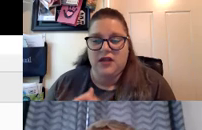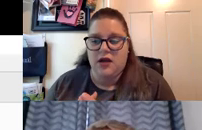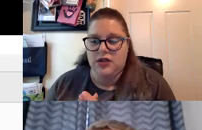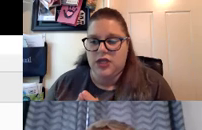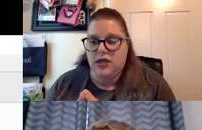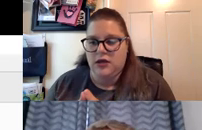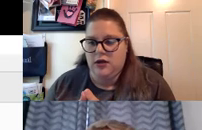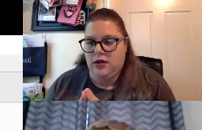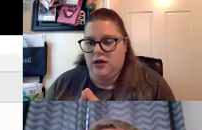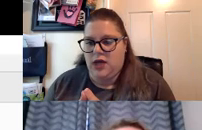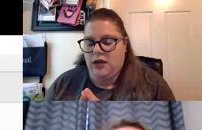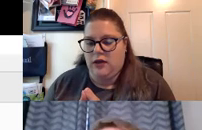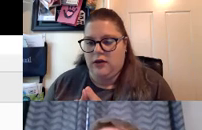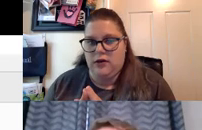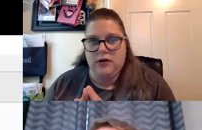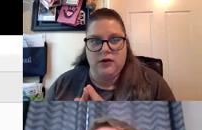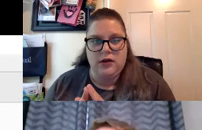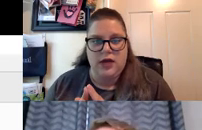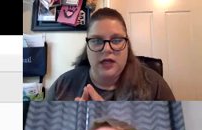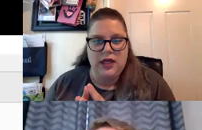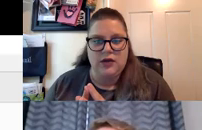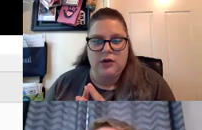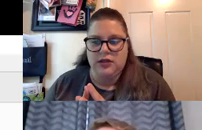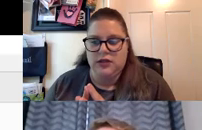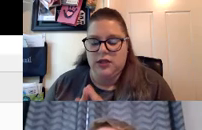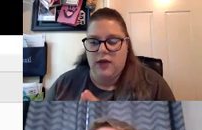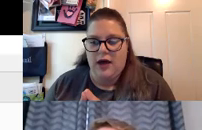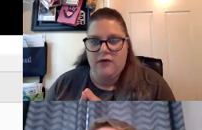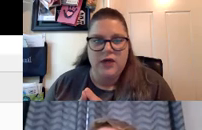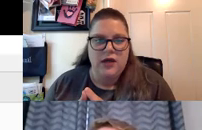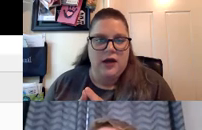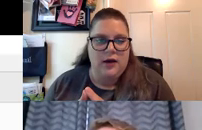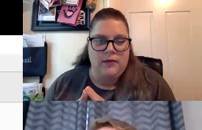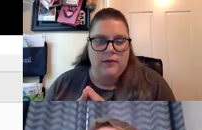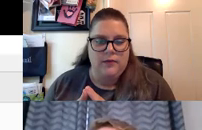assistive technology? Screen reader? Any other questions that you have?